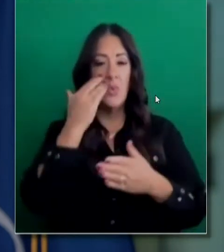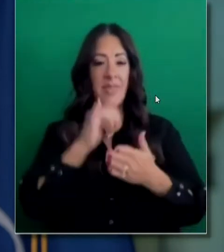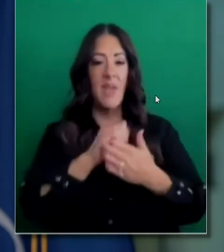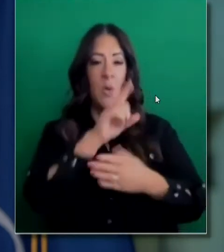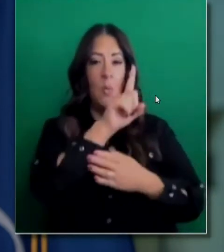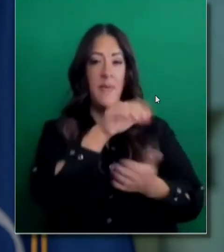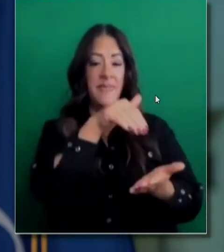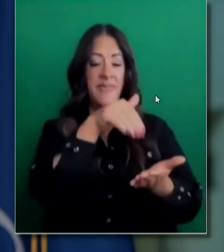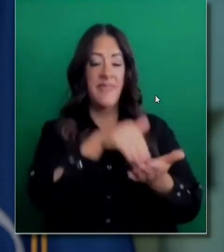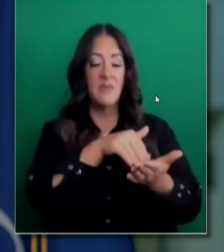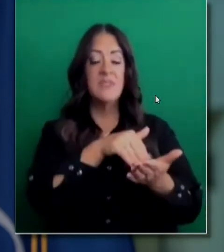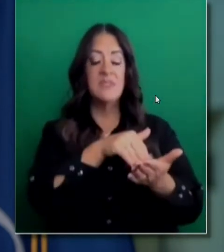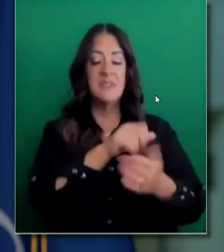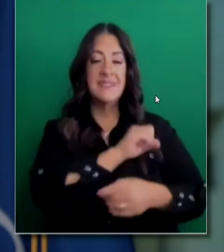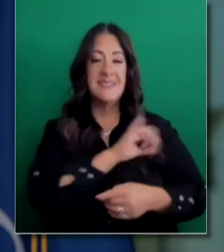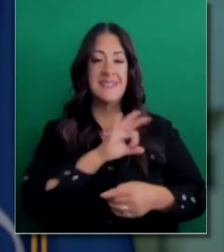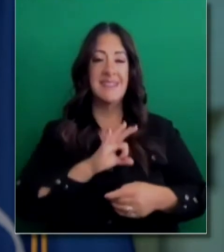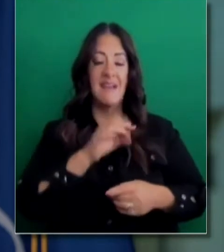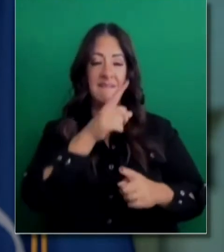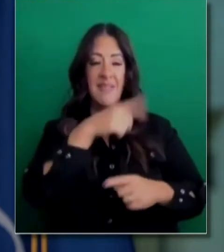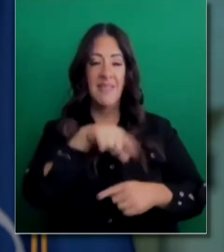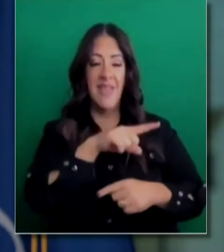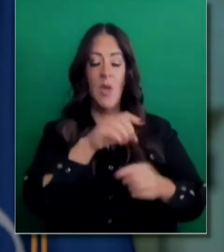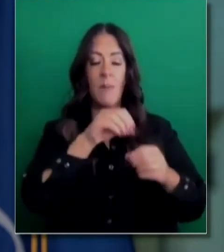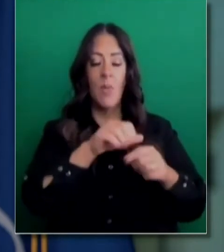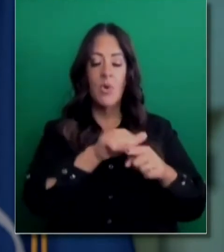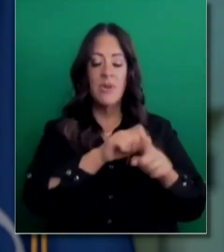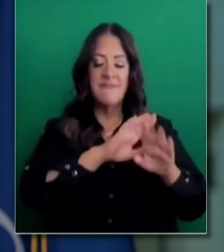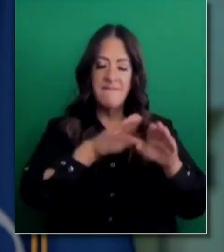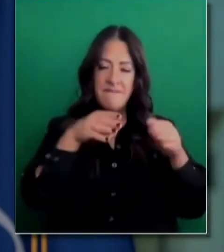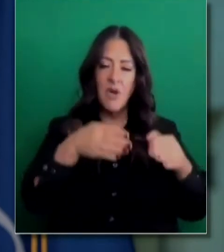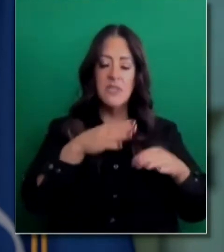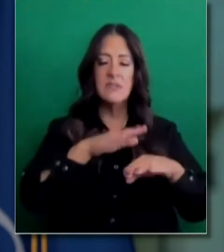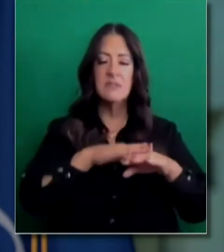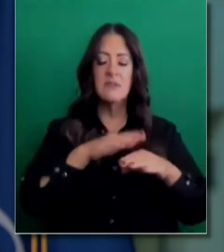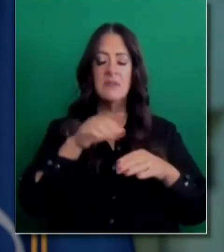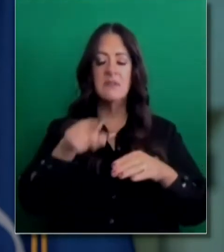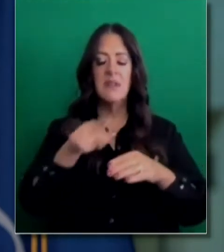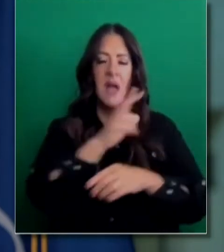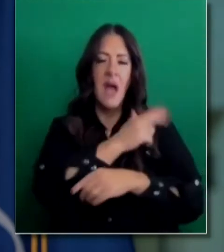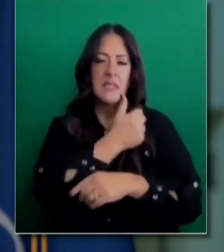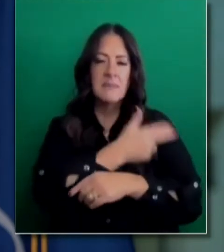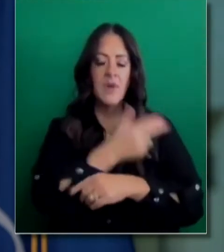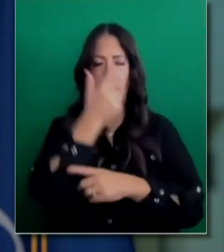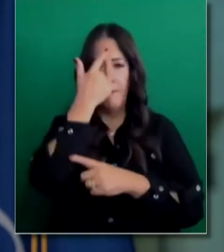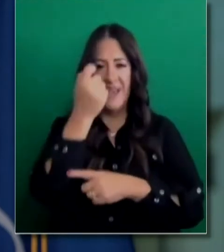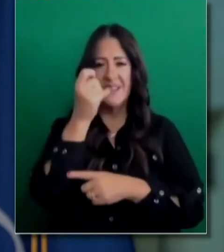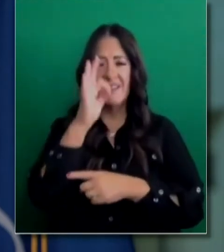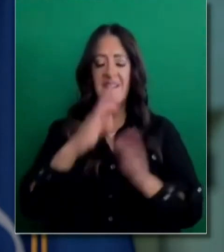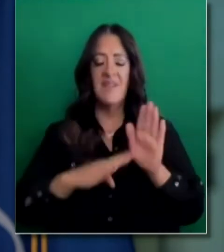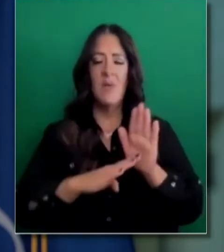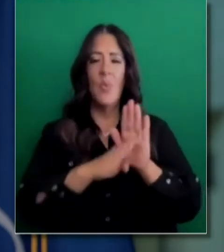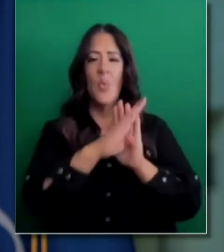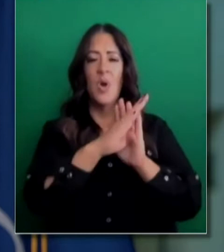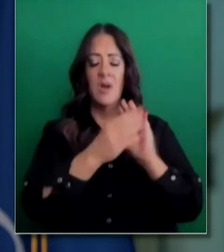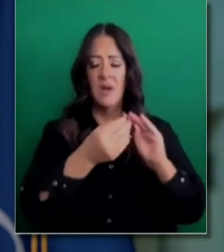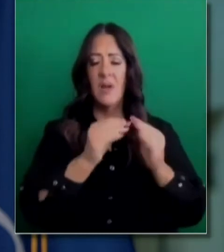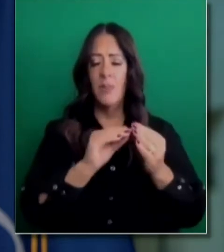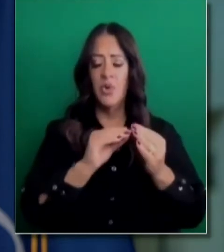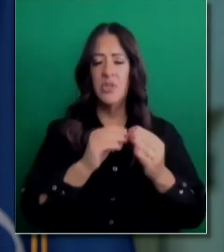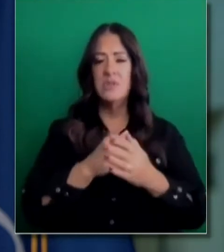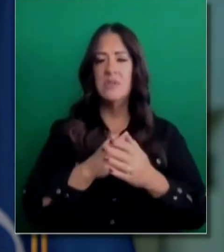the ICUs and hospitals as it relates to the vaccinators and expanding the scope and expanding the practice